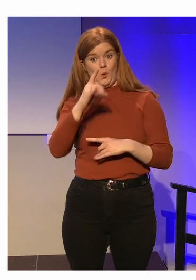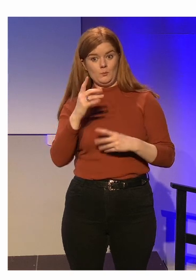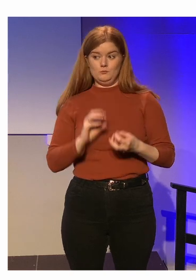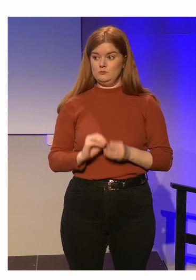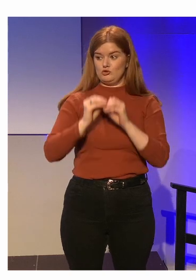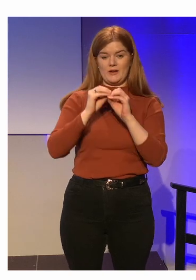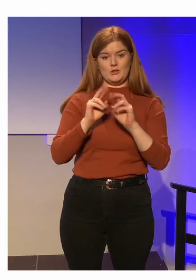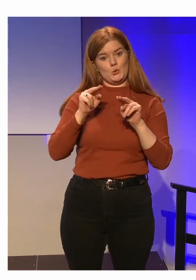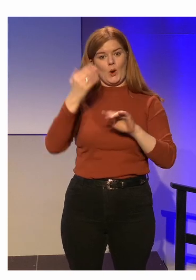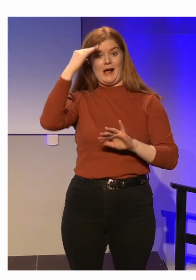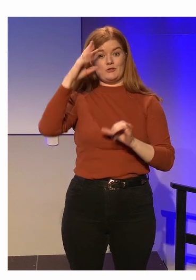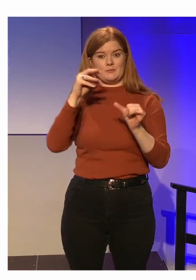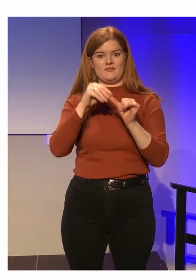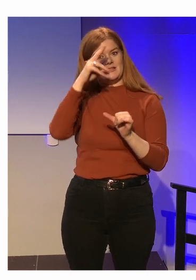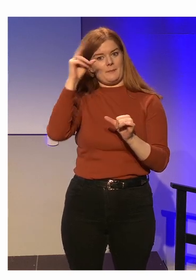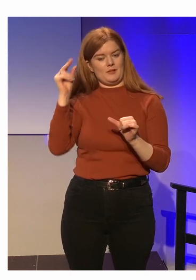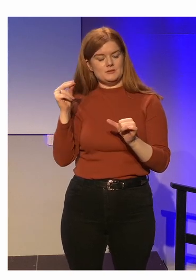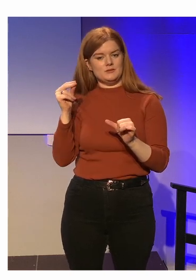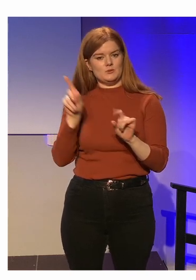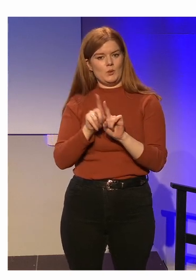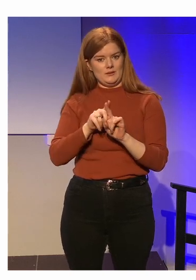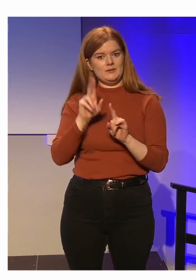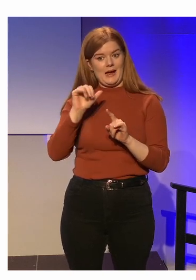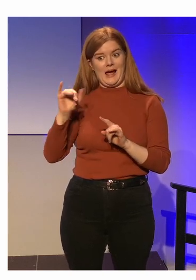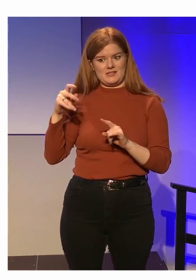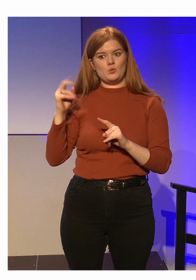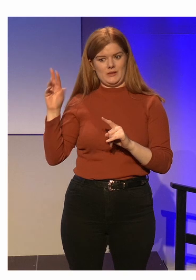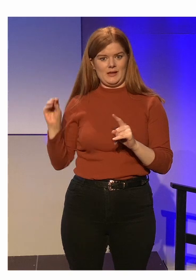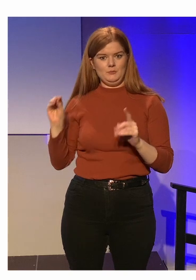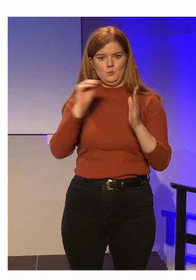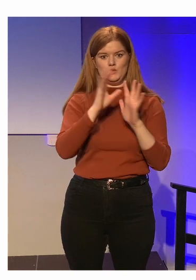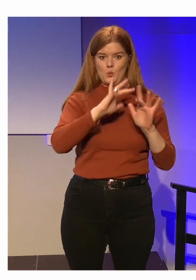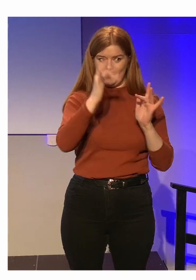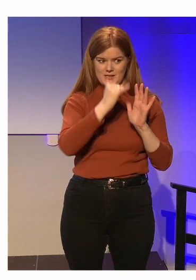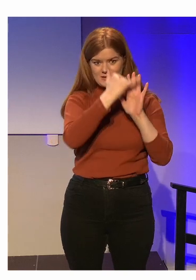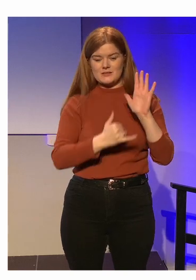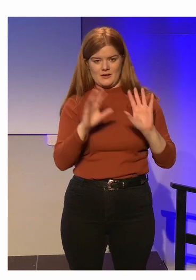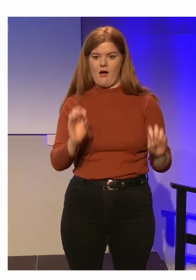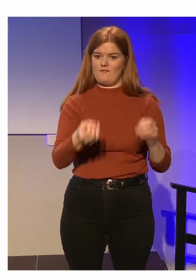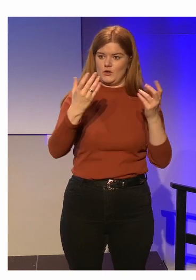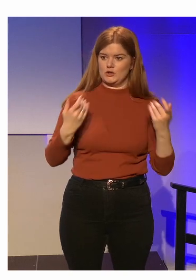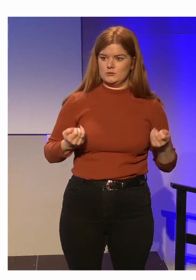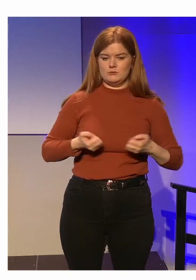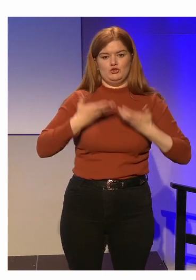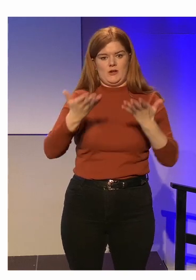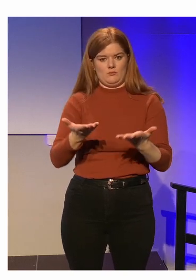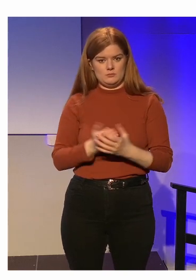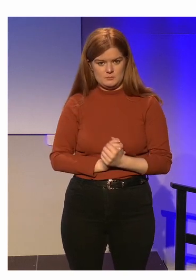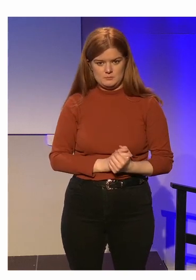up with some Irish-specific examples that at CAST we can put on our website and offer and share